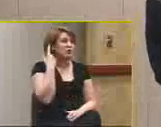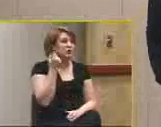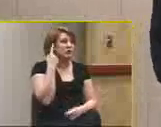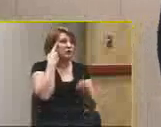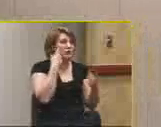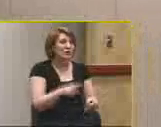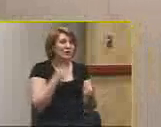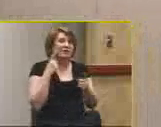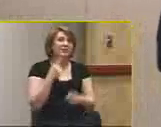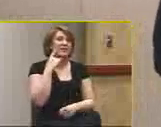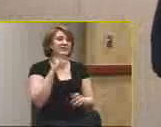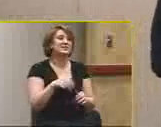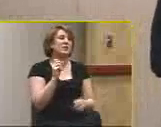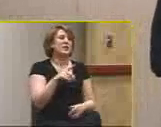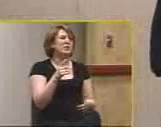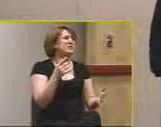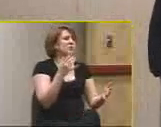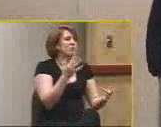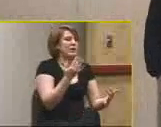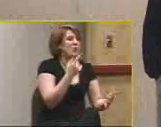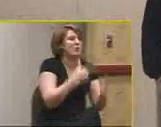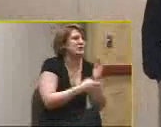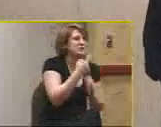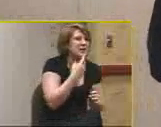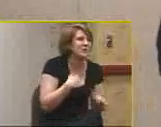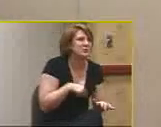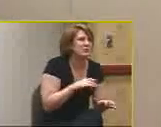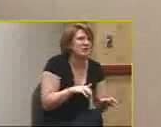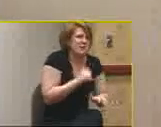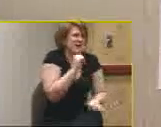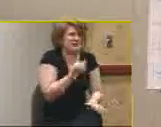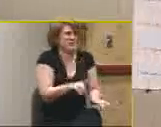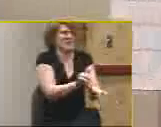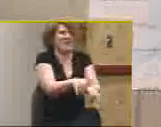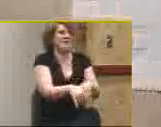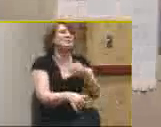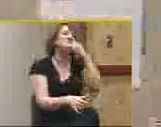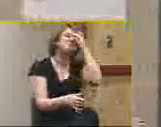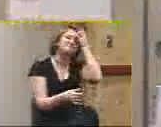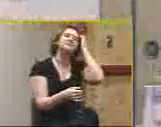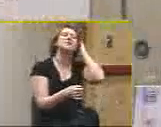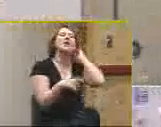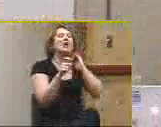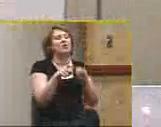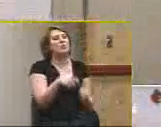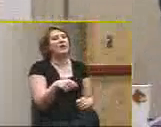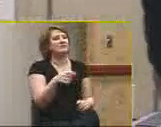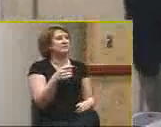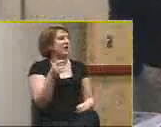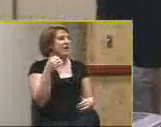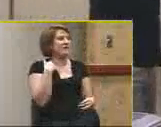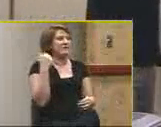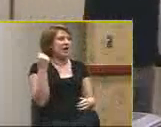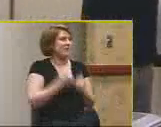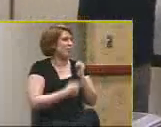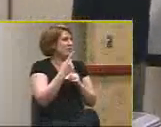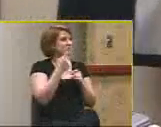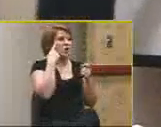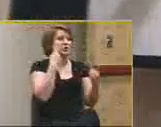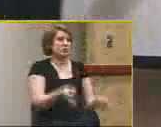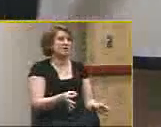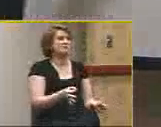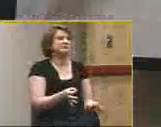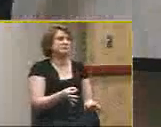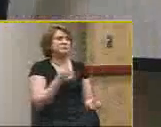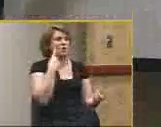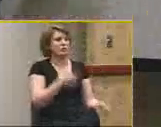that. Because there's some people going to go, wait, what did you guys say we're going to do? I'm not going to do that. We have to get them all on it. Evaluate the